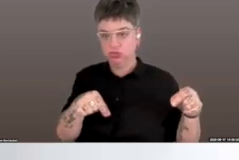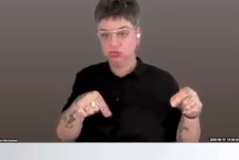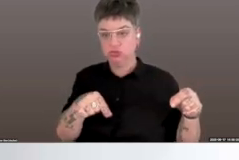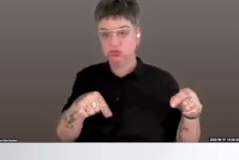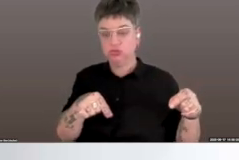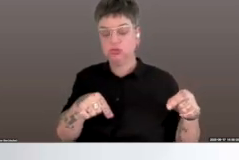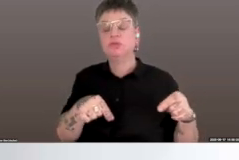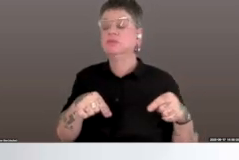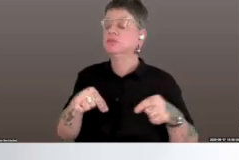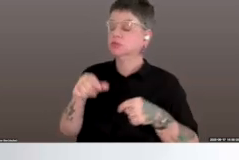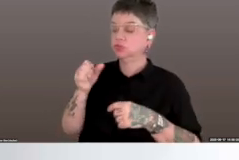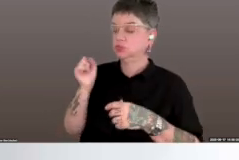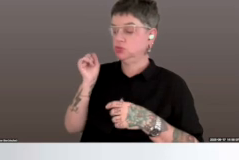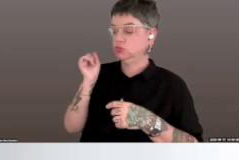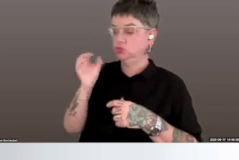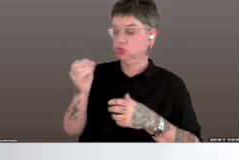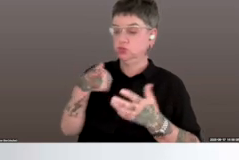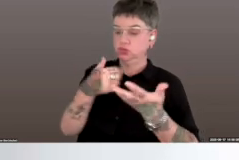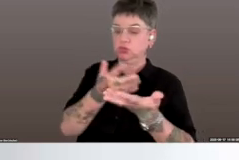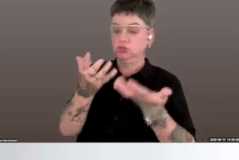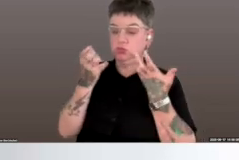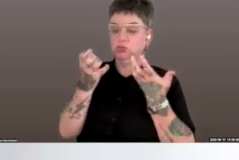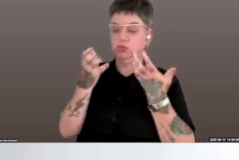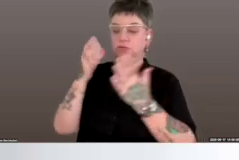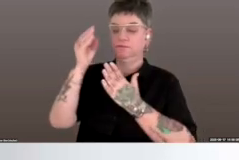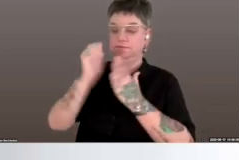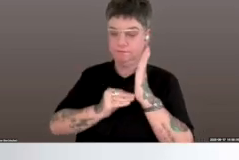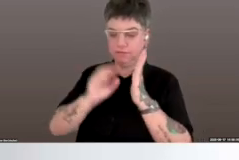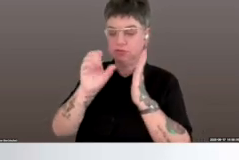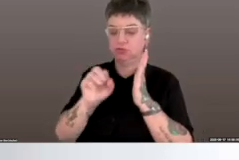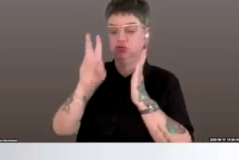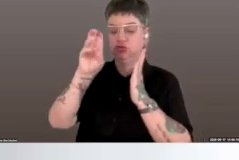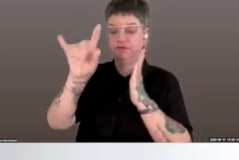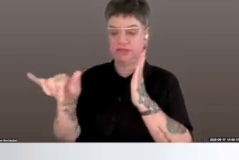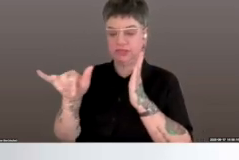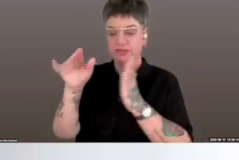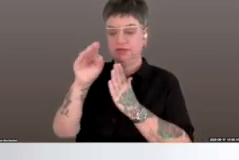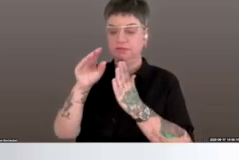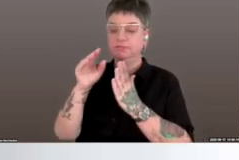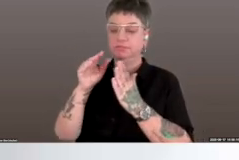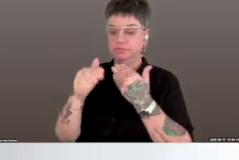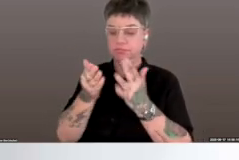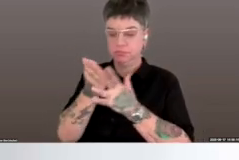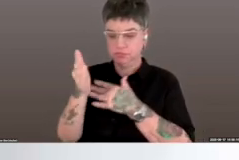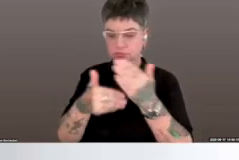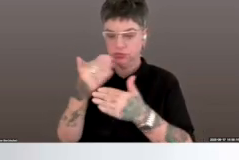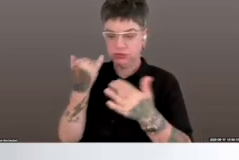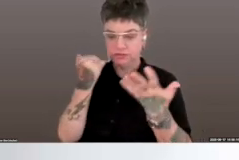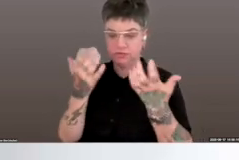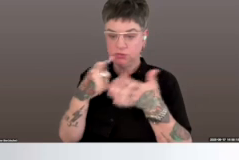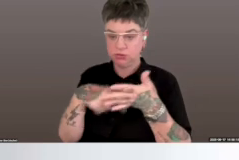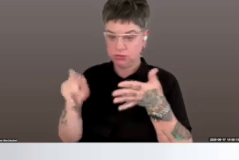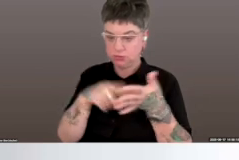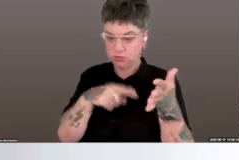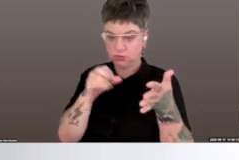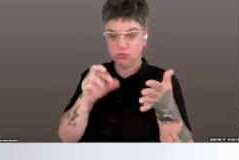So what we want them to do, Jamie, is fill out the survey, go ahead and go through that process of deciding what they want to do, if they want to look at canceling the voucher